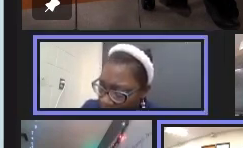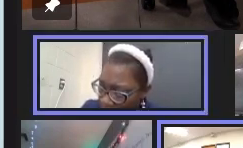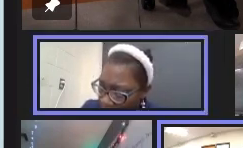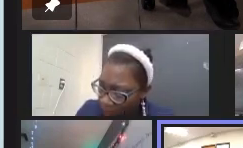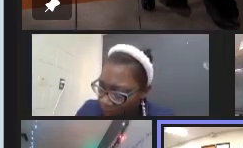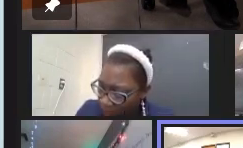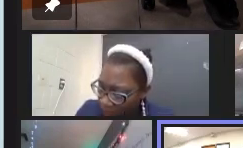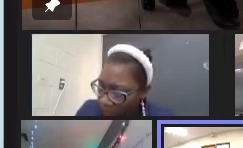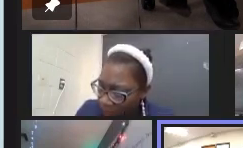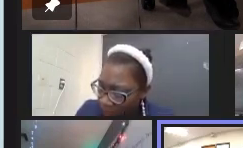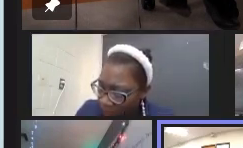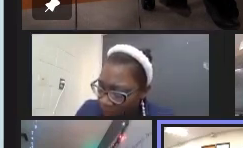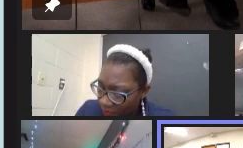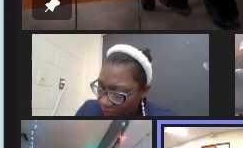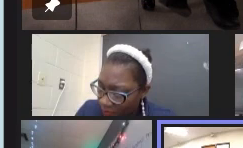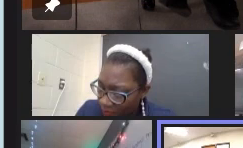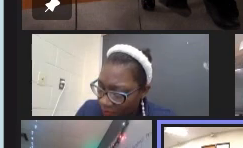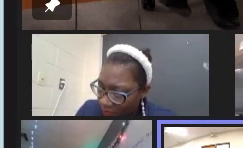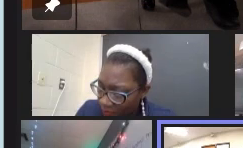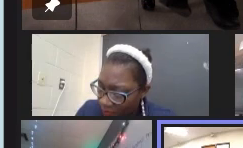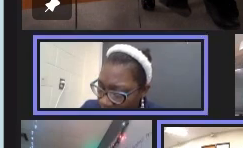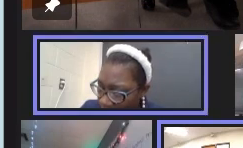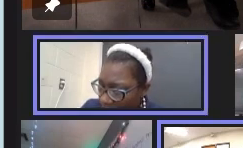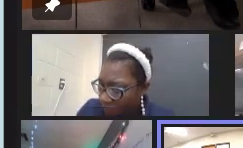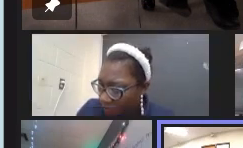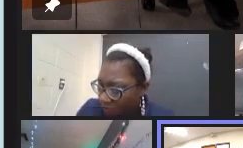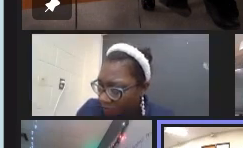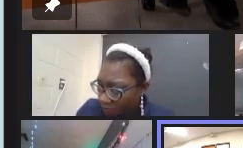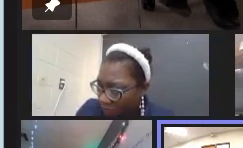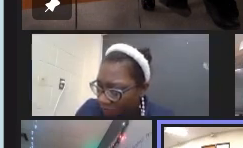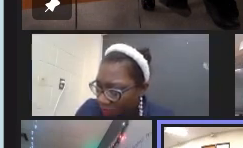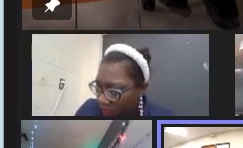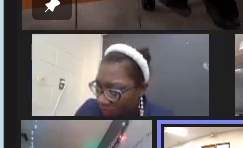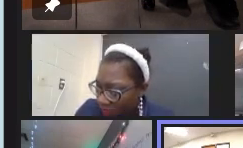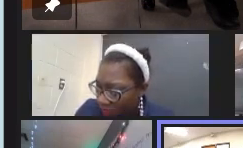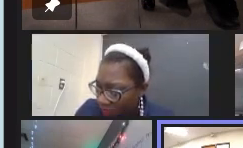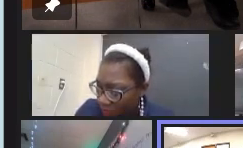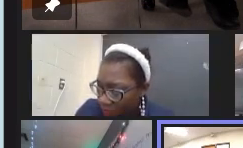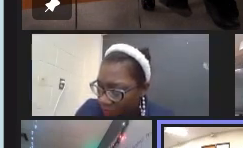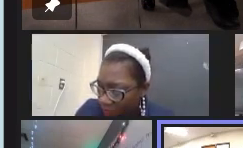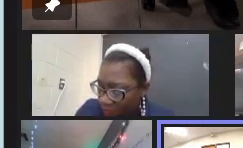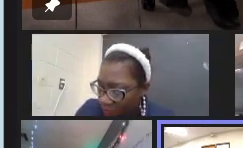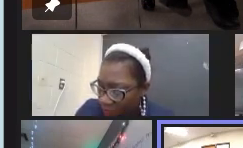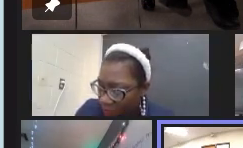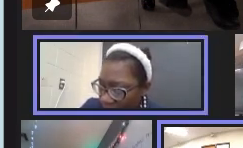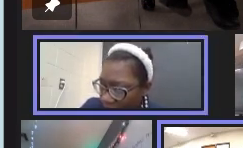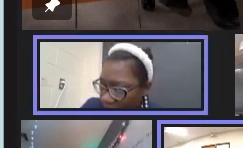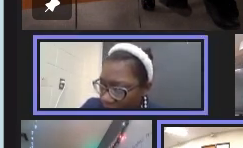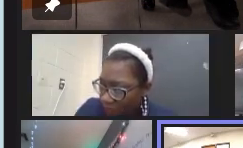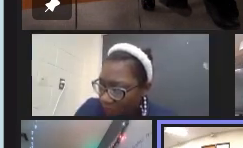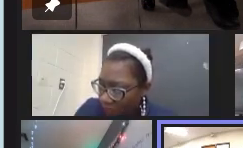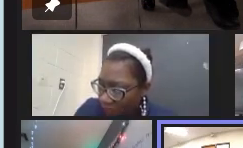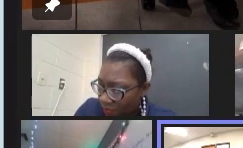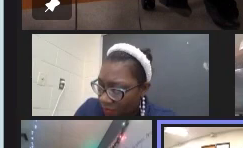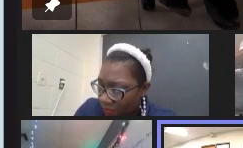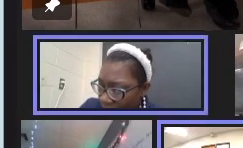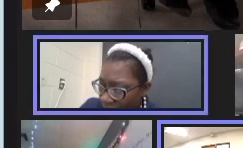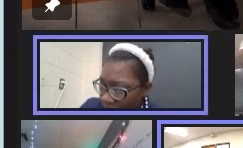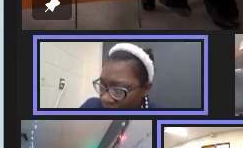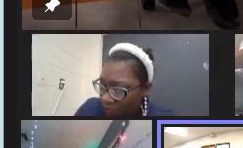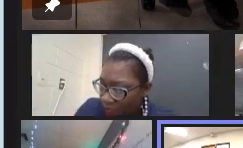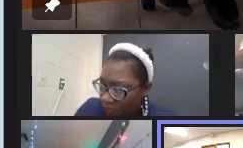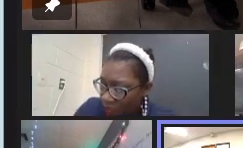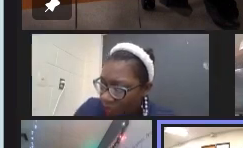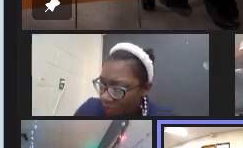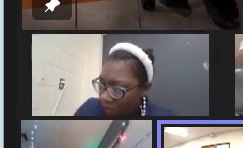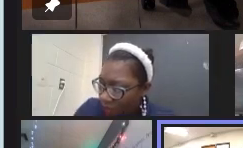by school how they've set things up. But I know from your perspective, in your school, a lot of